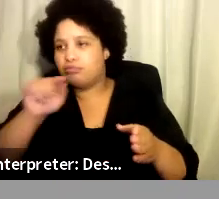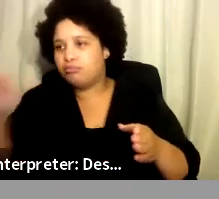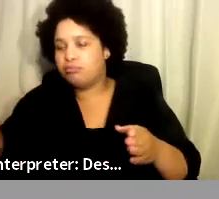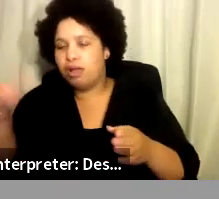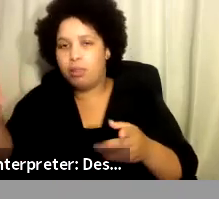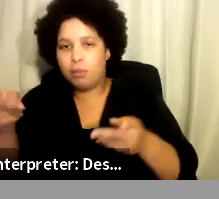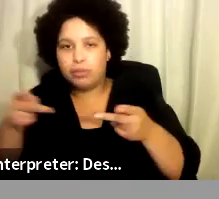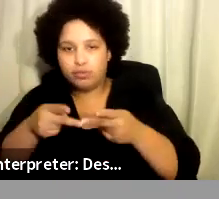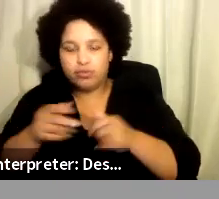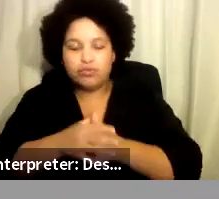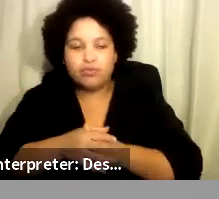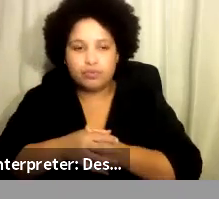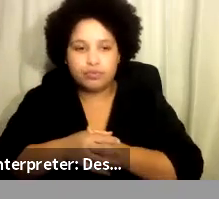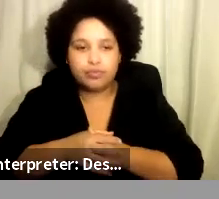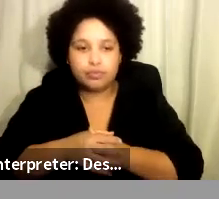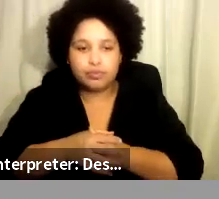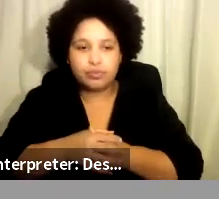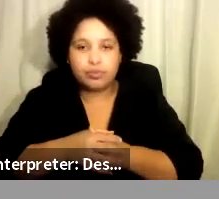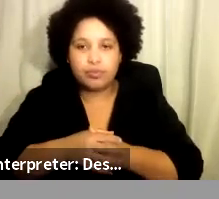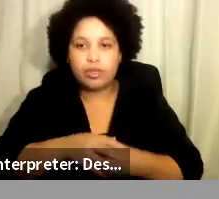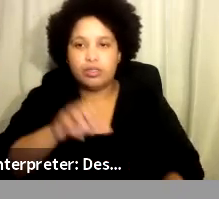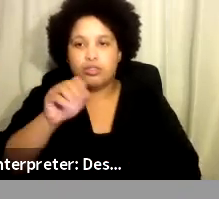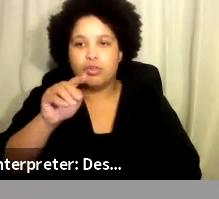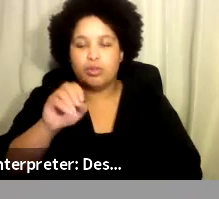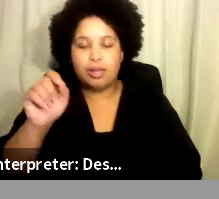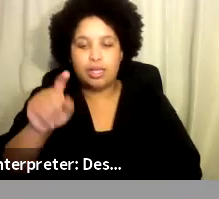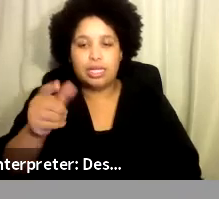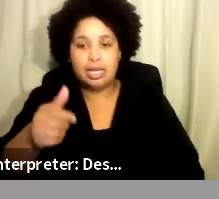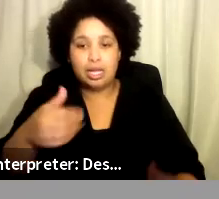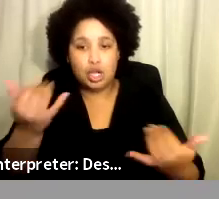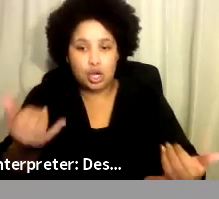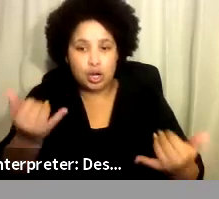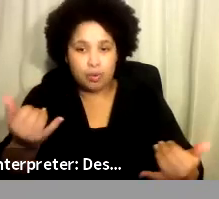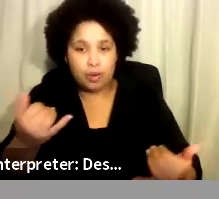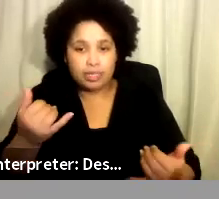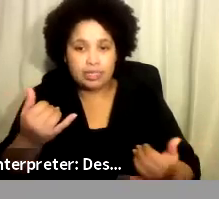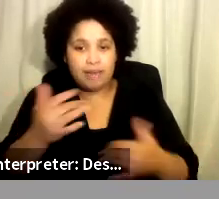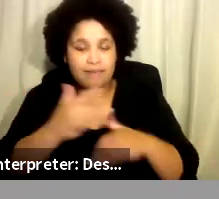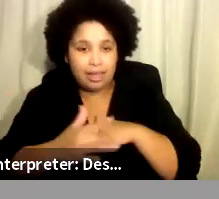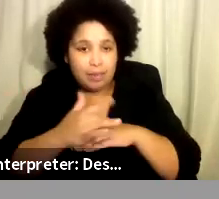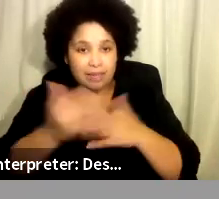Questions that I see right now are asking about whether there's current availability for this year.